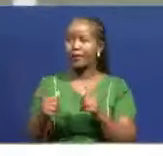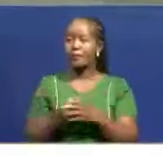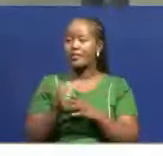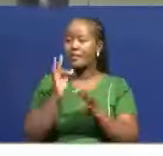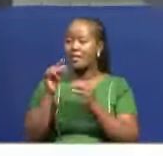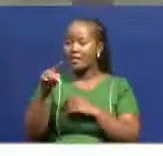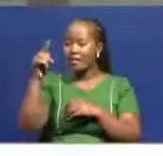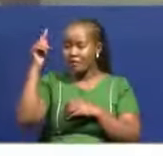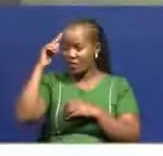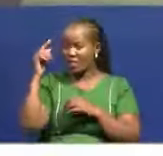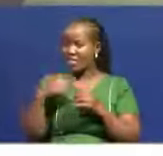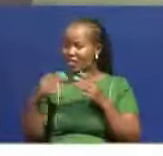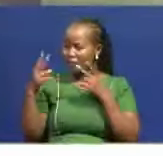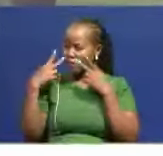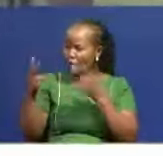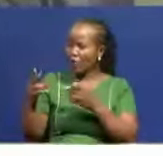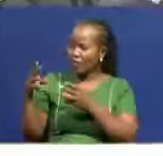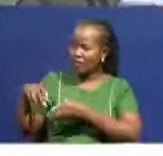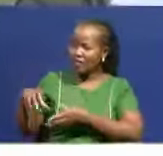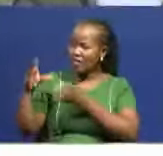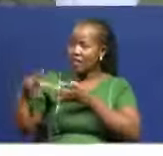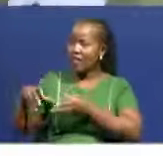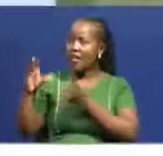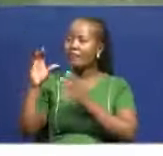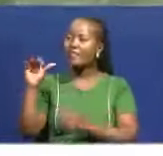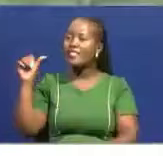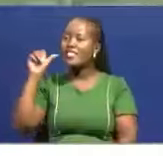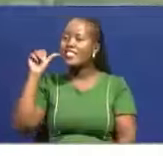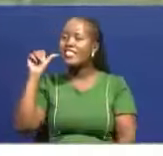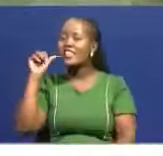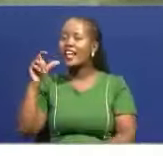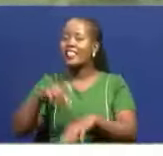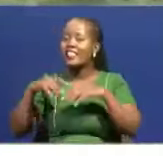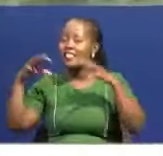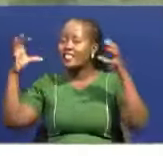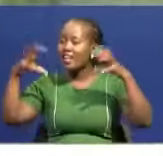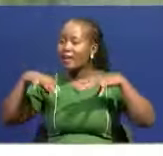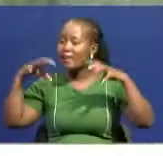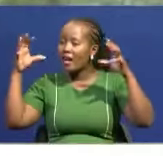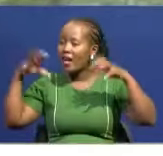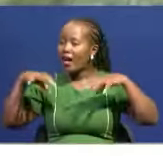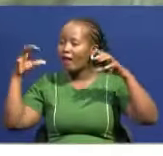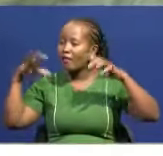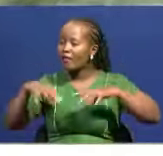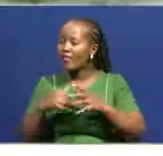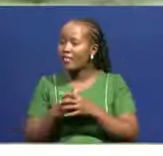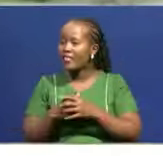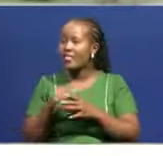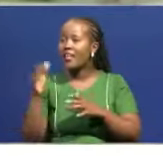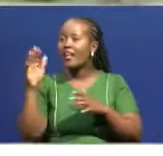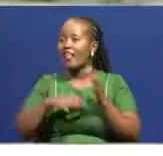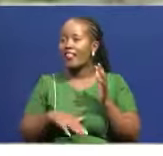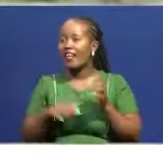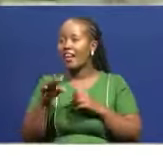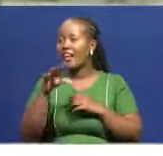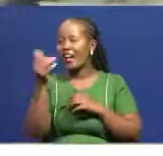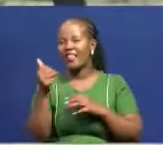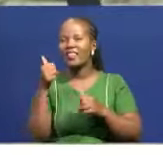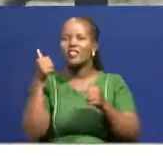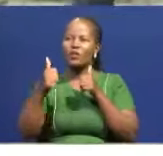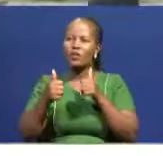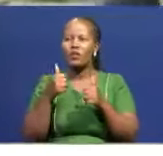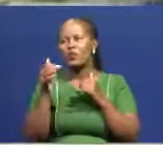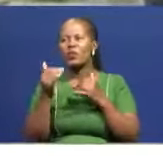rugby someplace in England when it's wet, rather than the Southern Hemisphere rugby, which tends to be